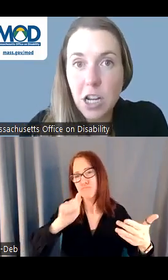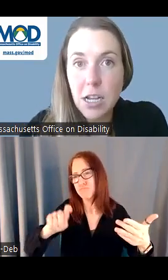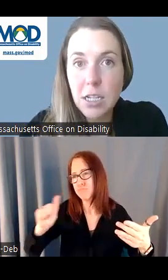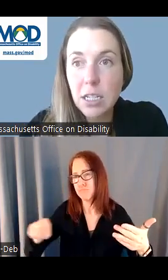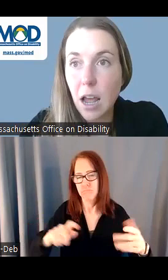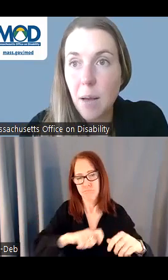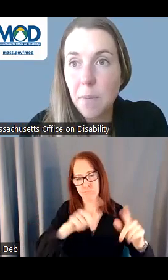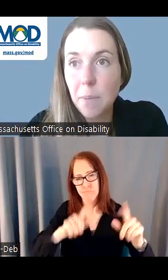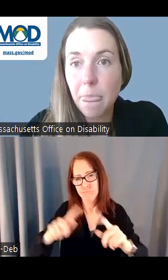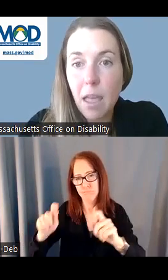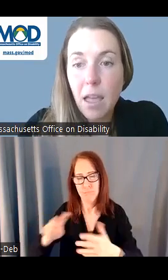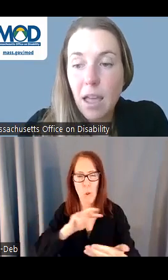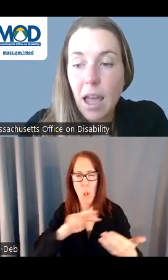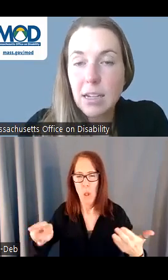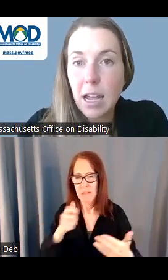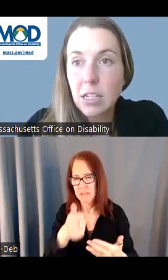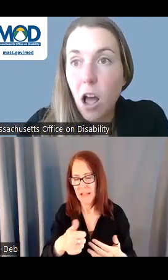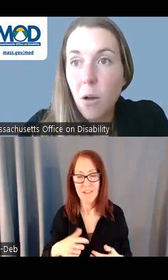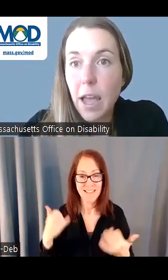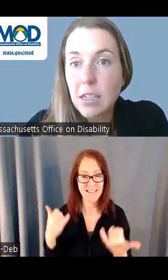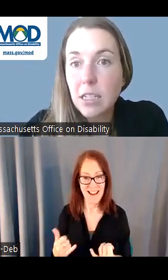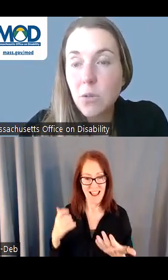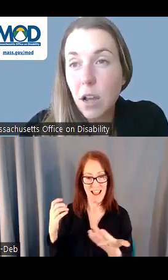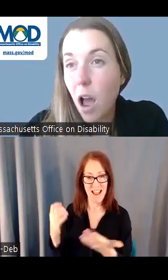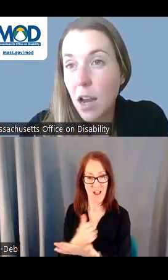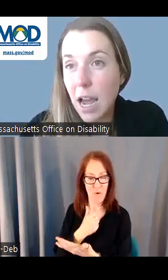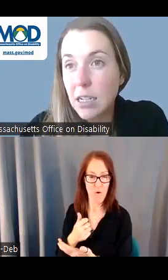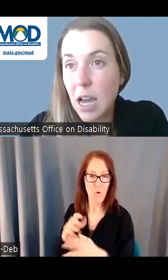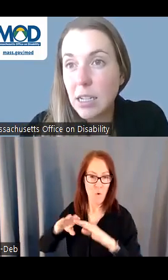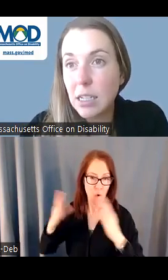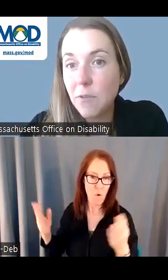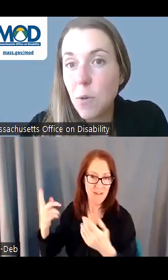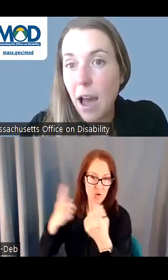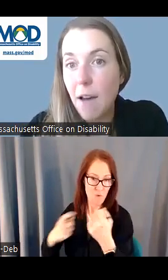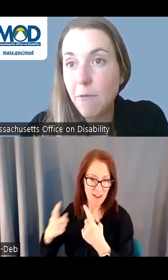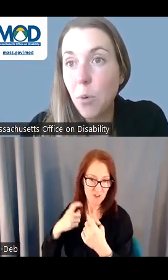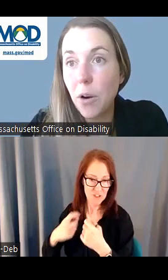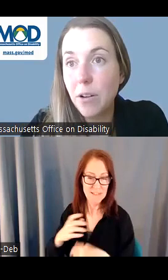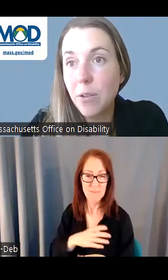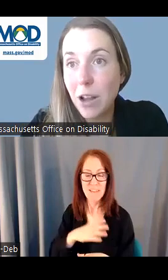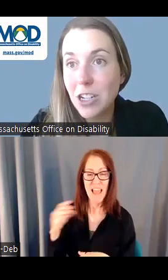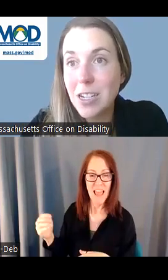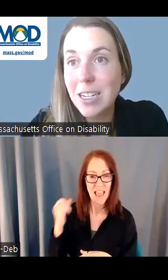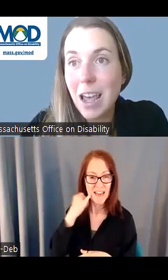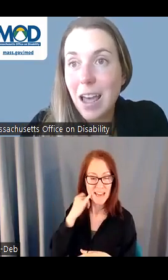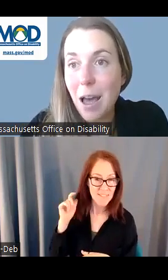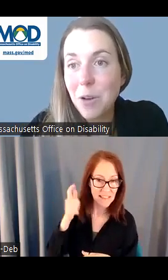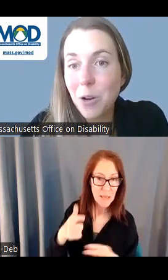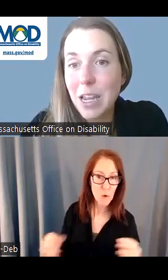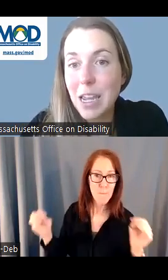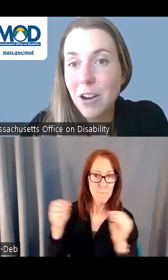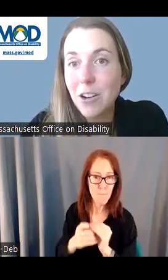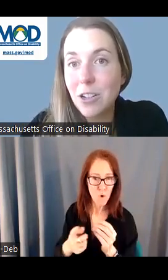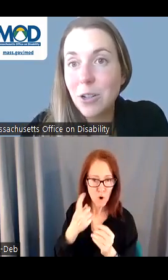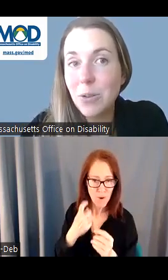to questions. And as always, you can contact us if you have more questions, and